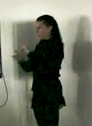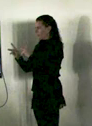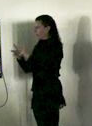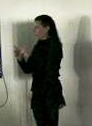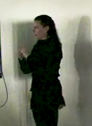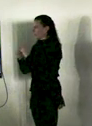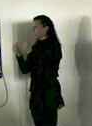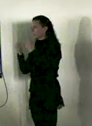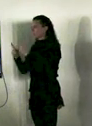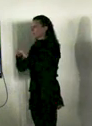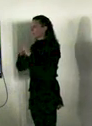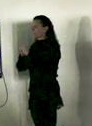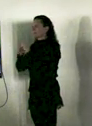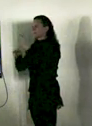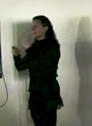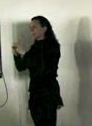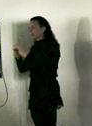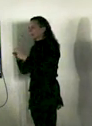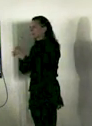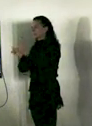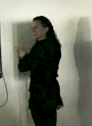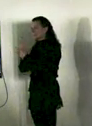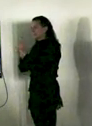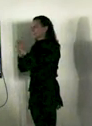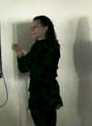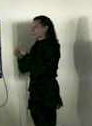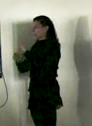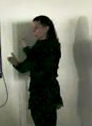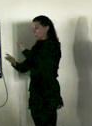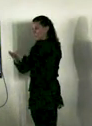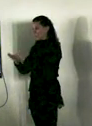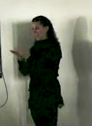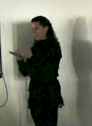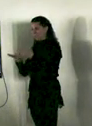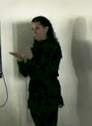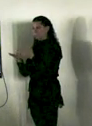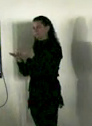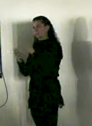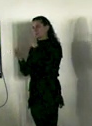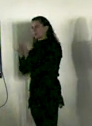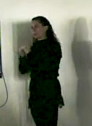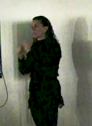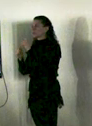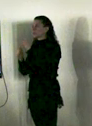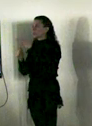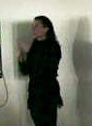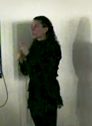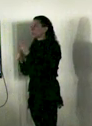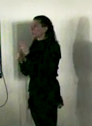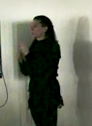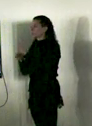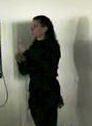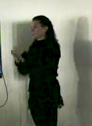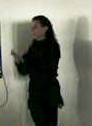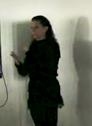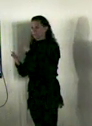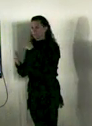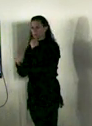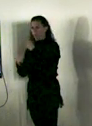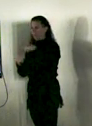with names and identities, and use that. Use that to talk to students. Use that to tell them why you